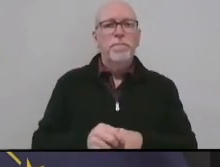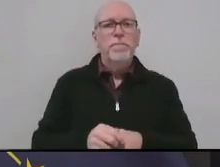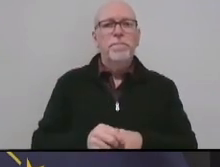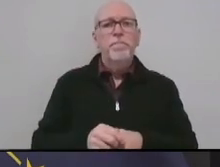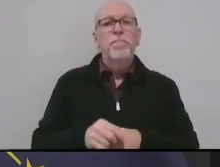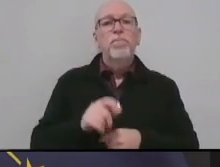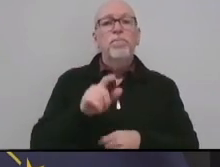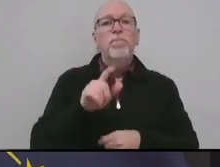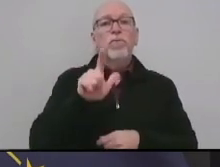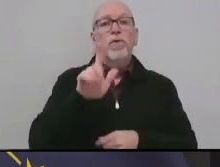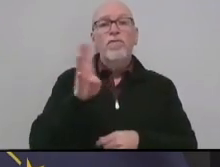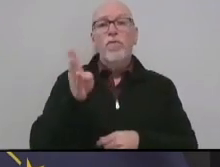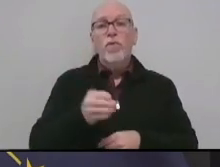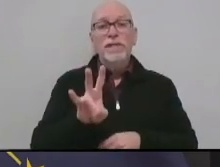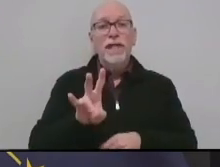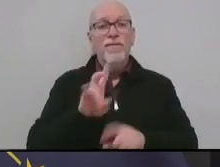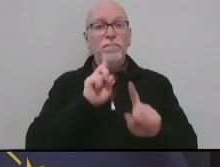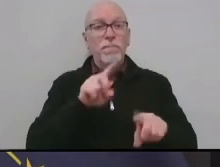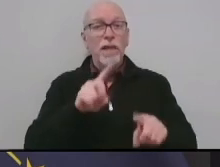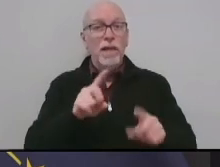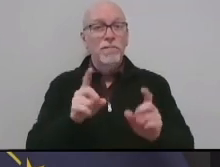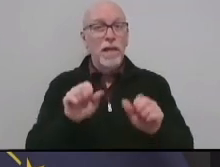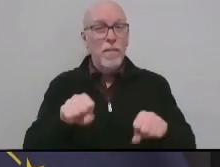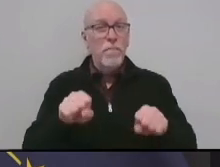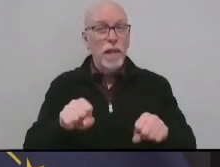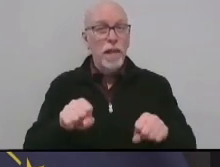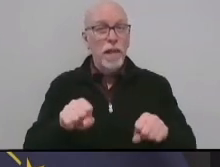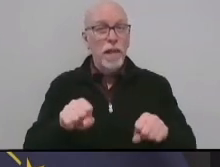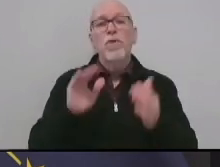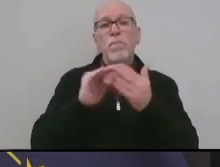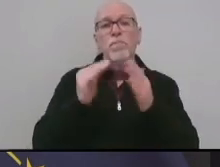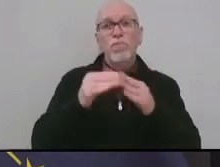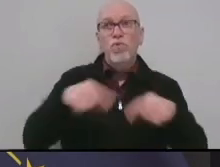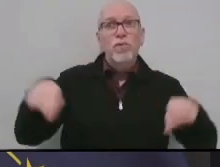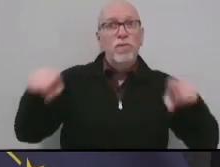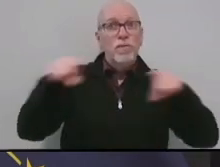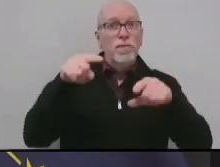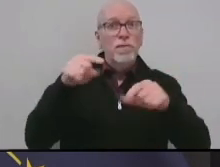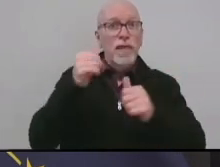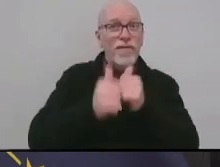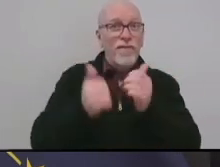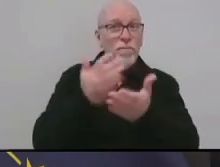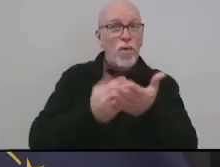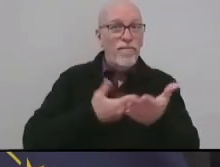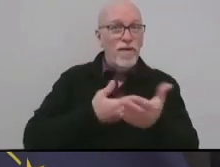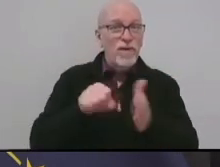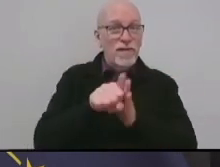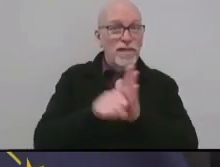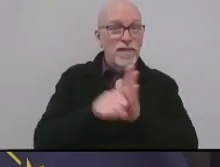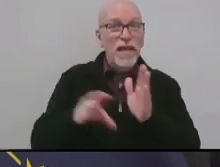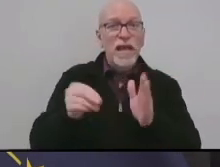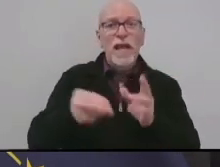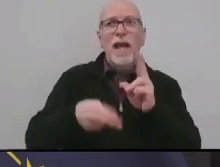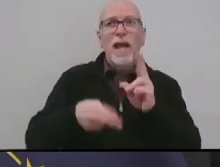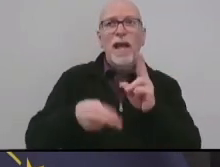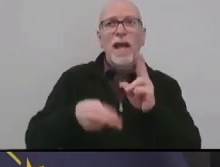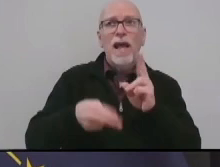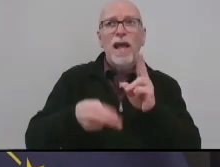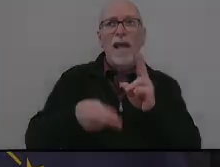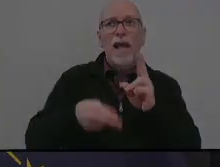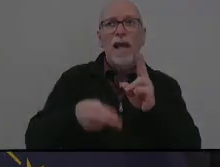24/7 response capabilities, a community presence in every part of our state, and a highly skilled and well-trained mobile workforce